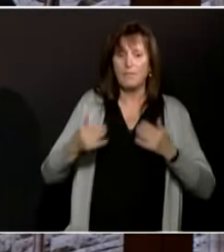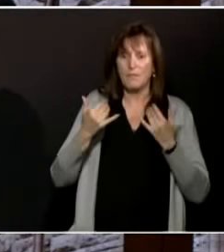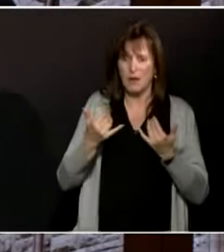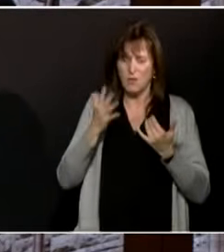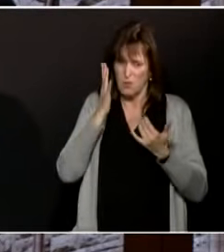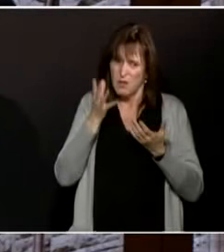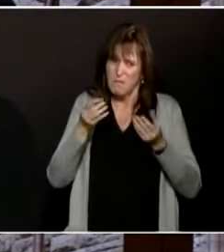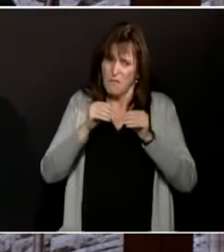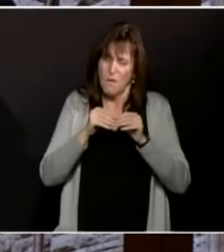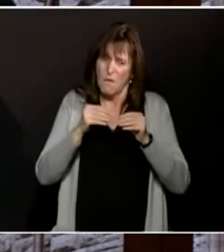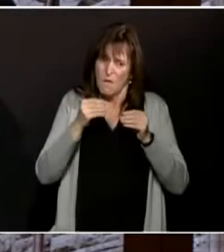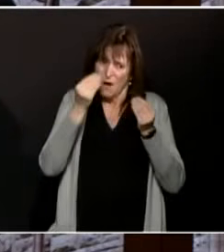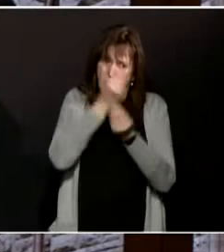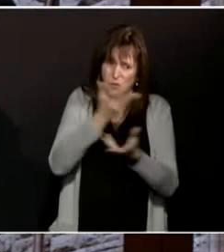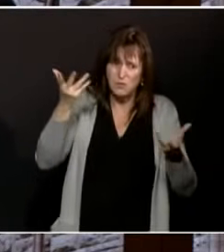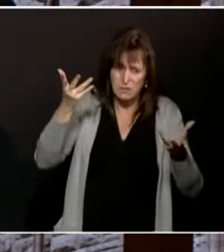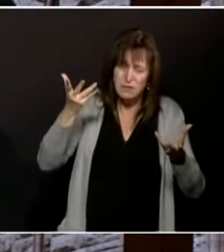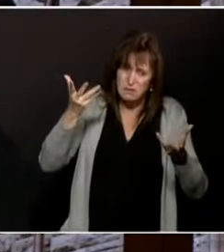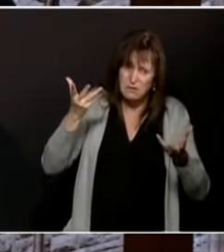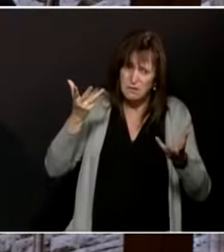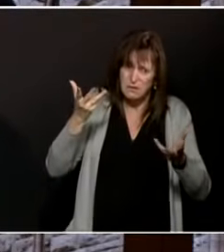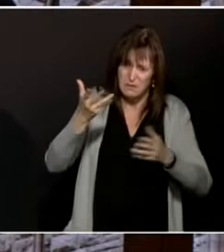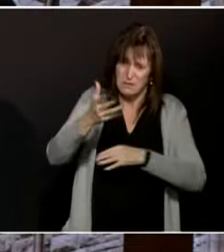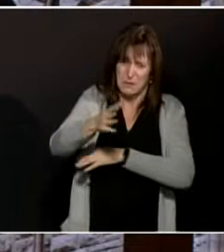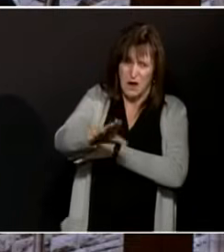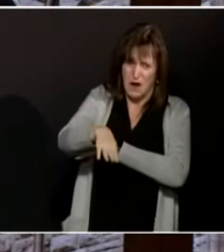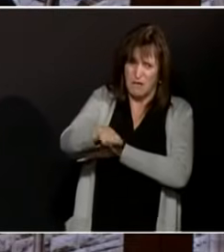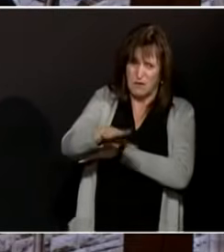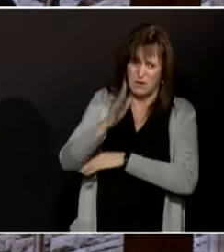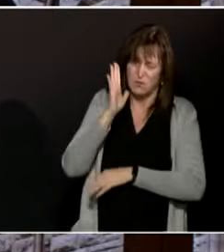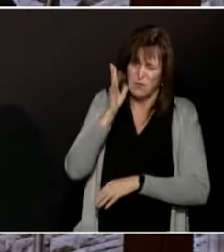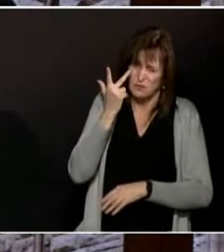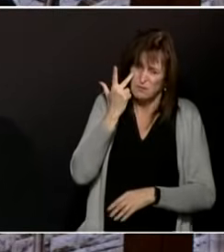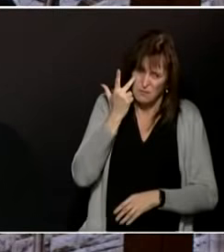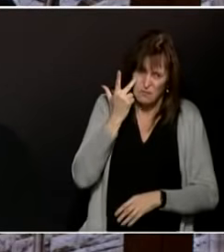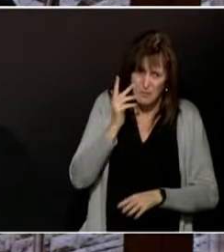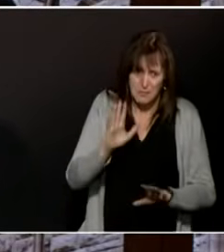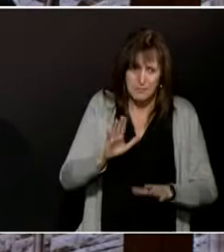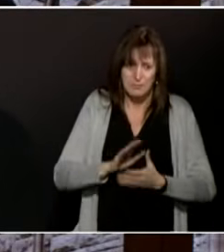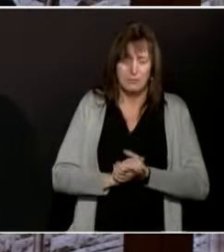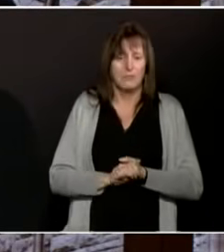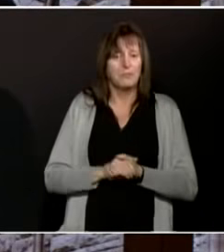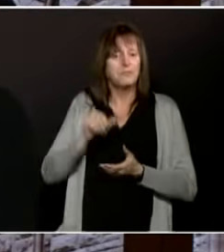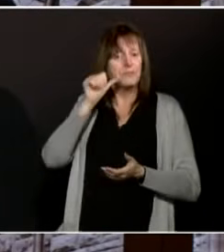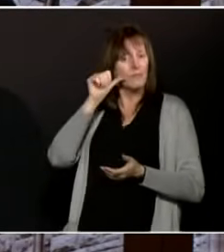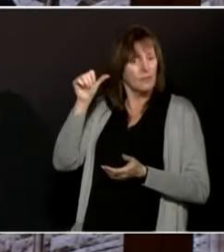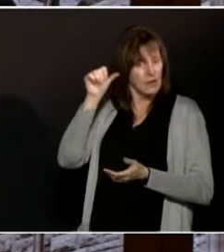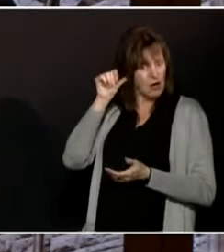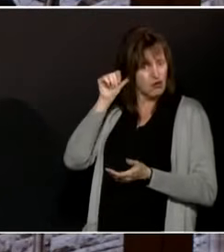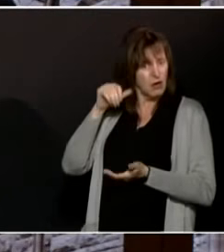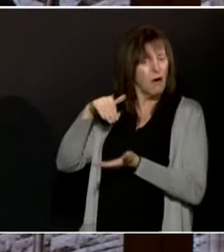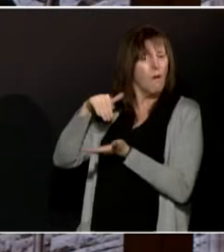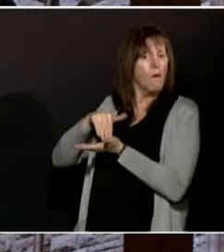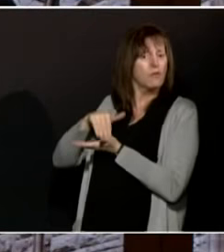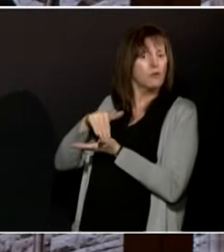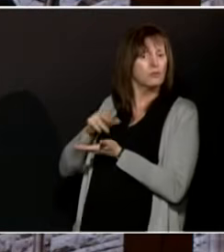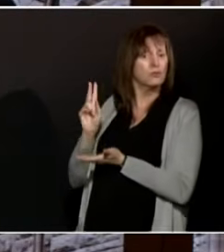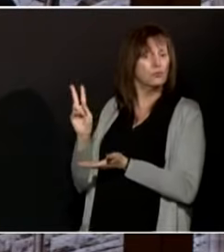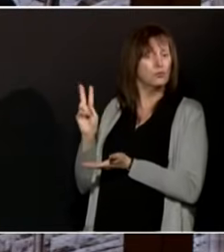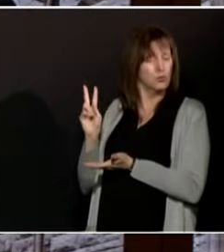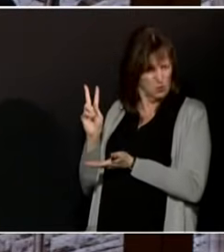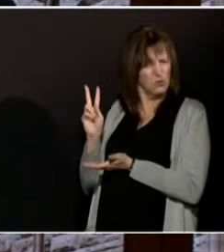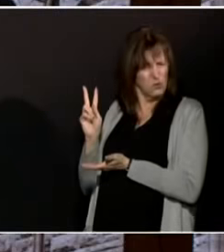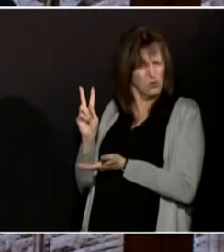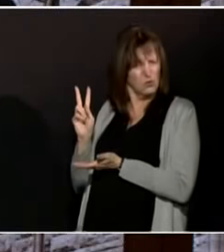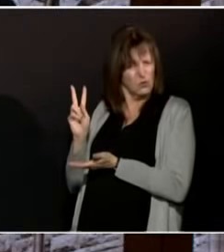that in this afternoon. Yesterday, Dr. Heyer and Dr. Yaffe spoke about the update with the data, and it was